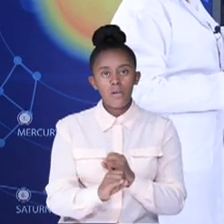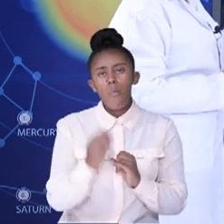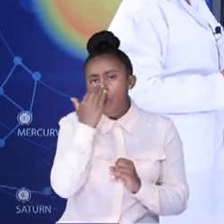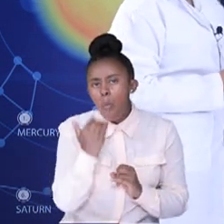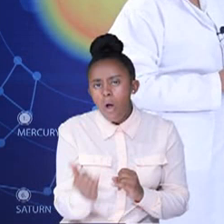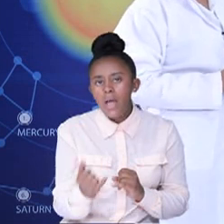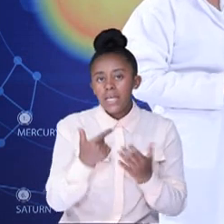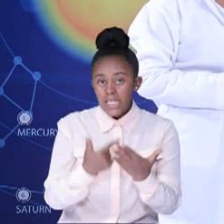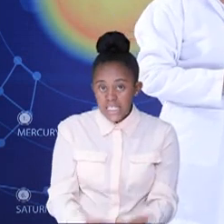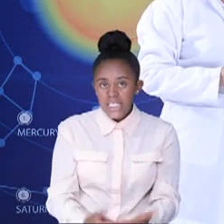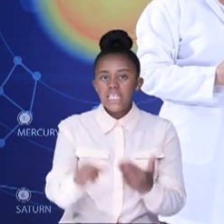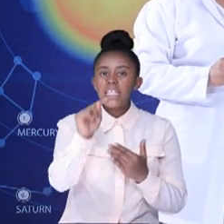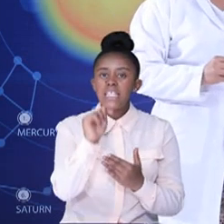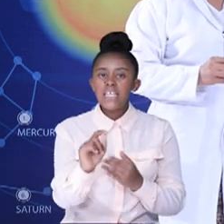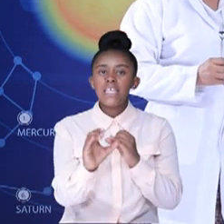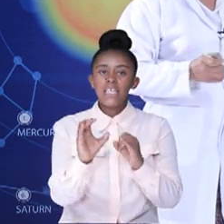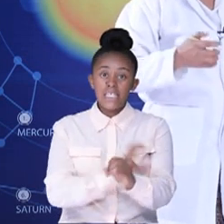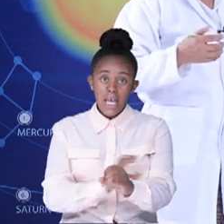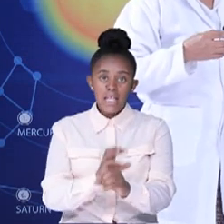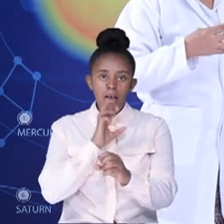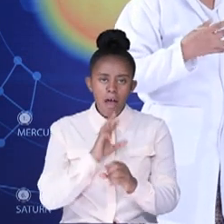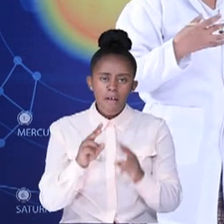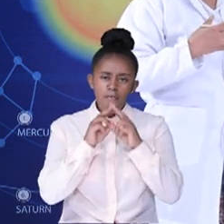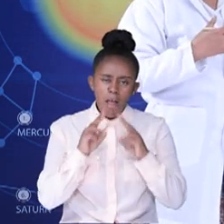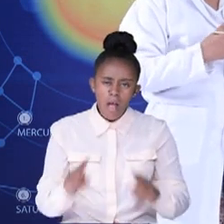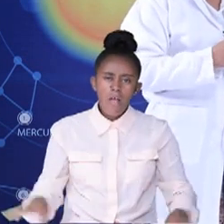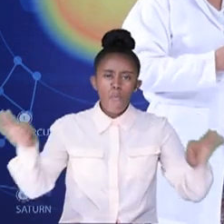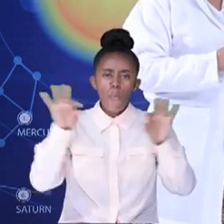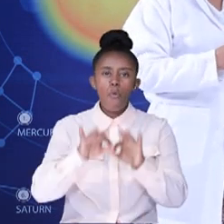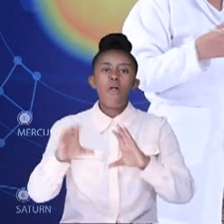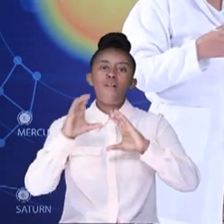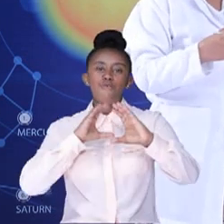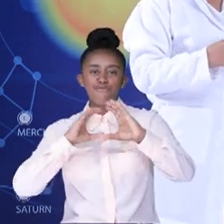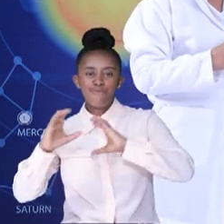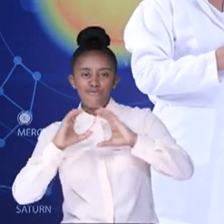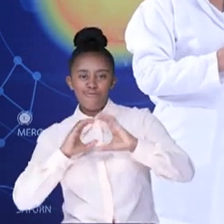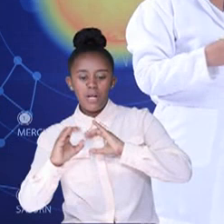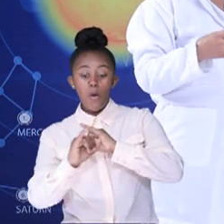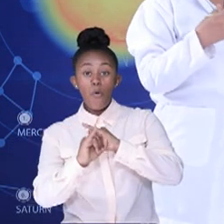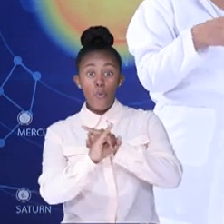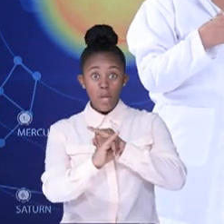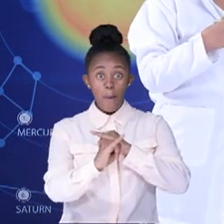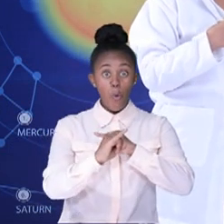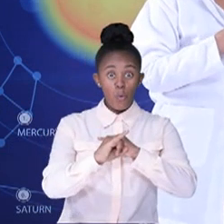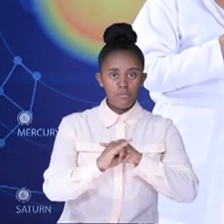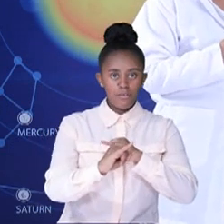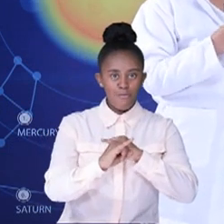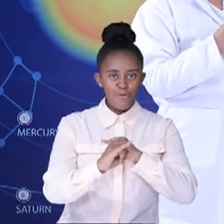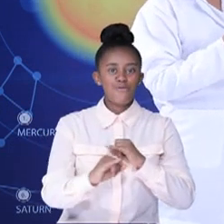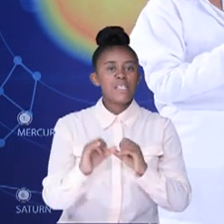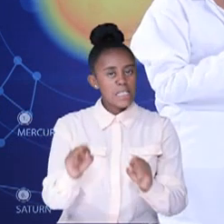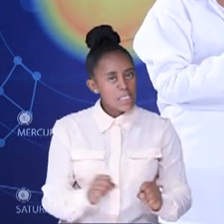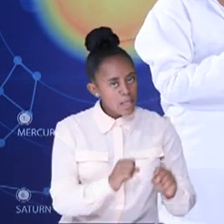Why? These T cells are very important for communication in the immune system. All cells